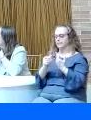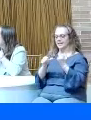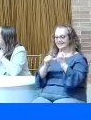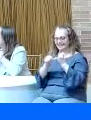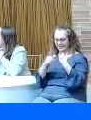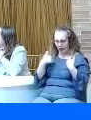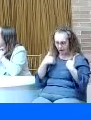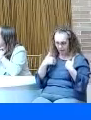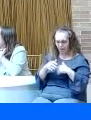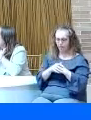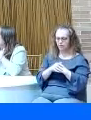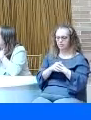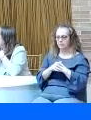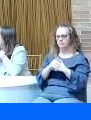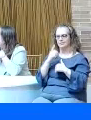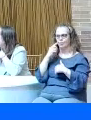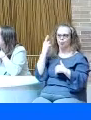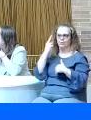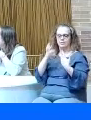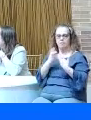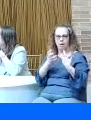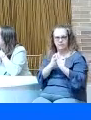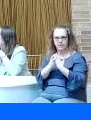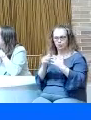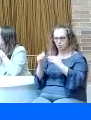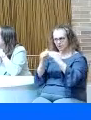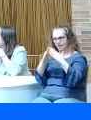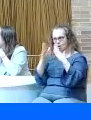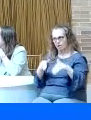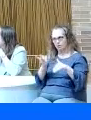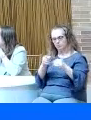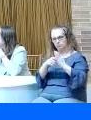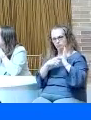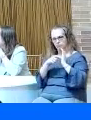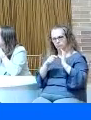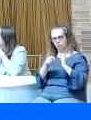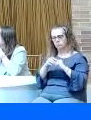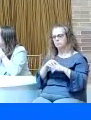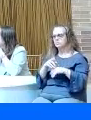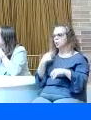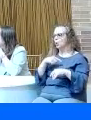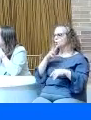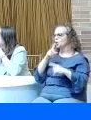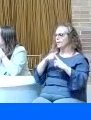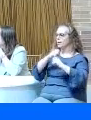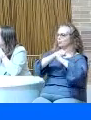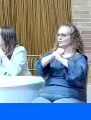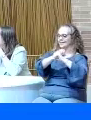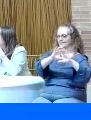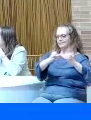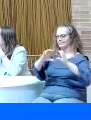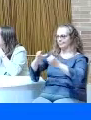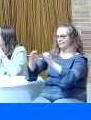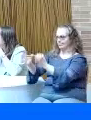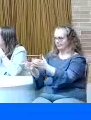animals as a type of reasonable accommodation that fair housing laws require um you know when we're talking about protected classes